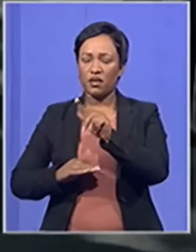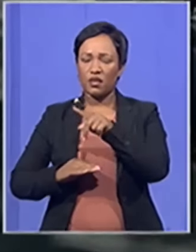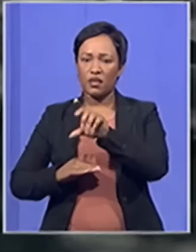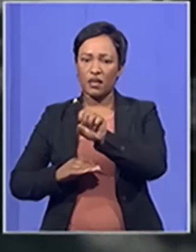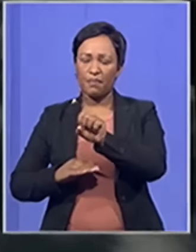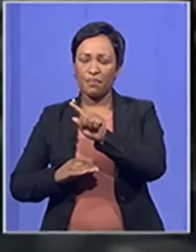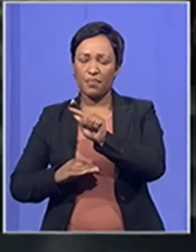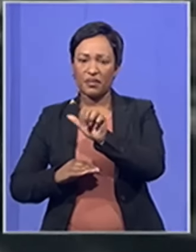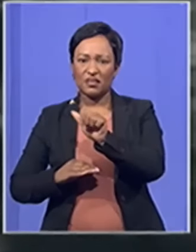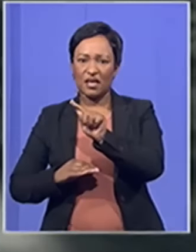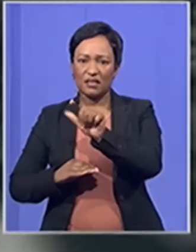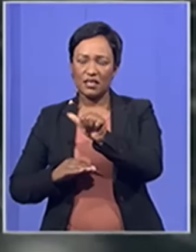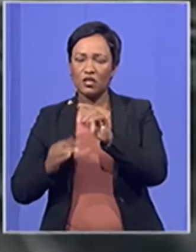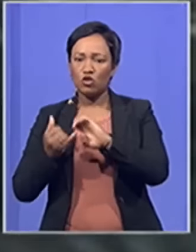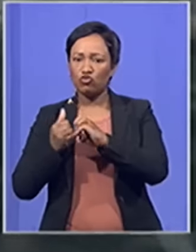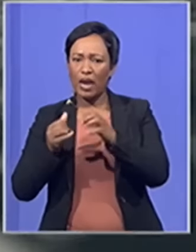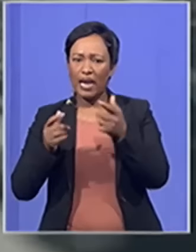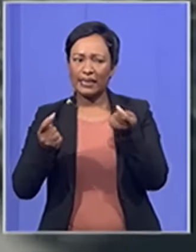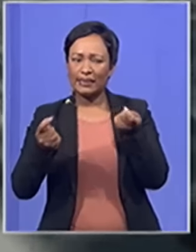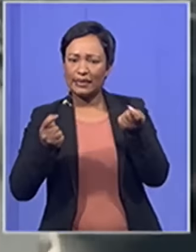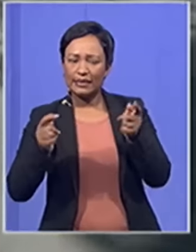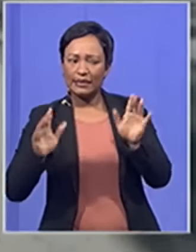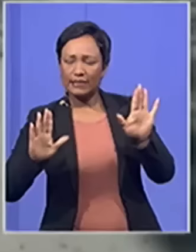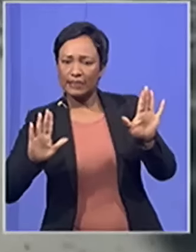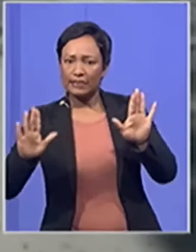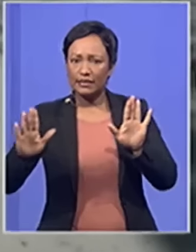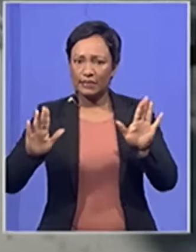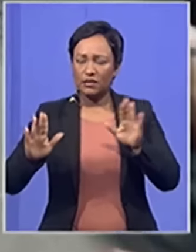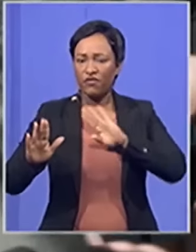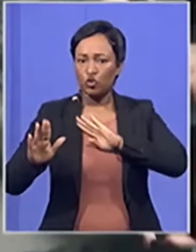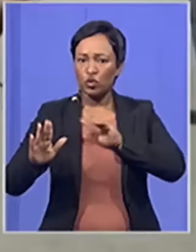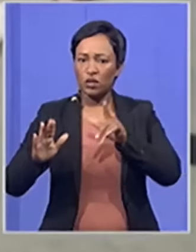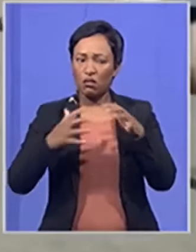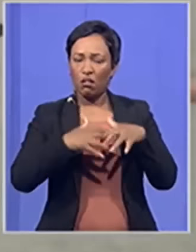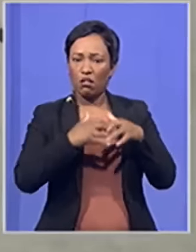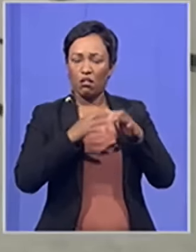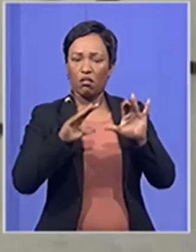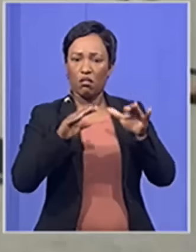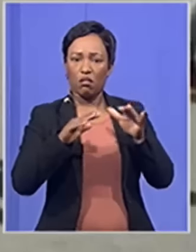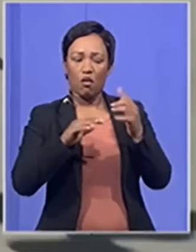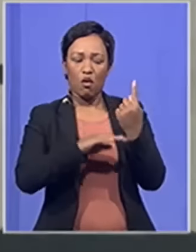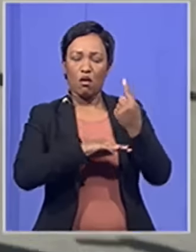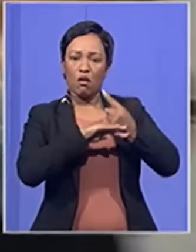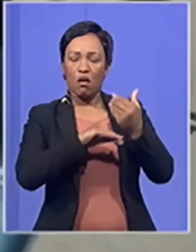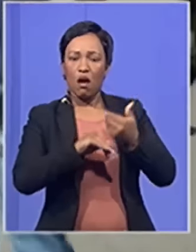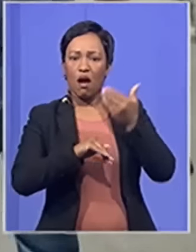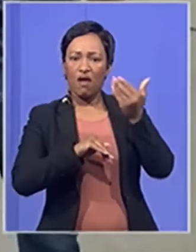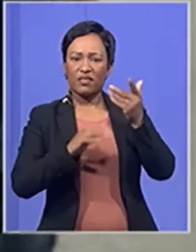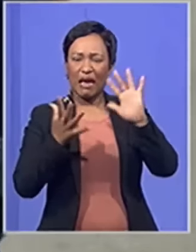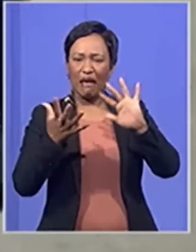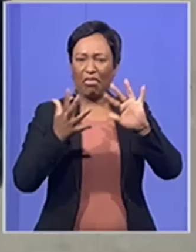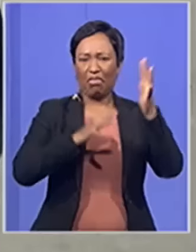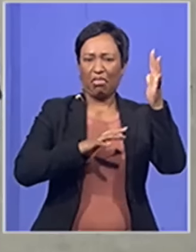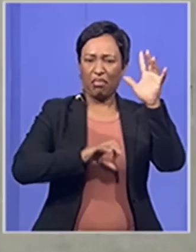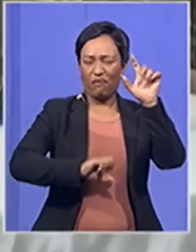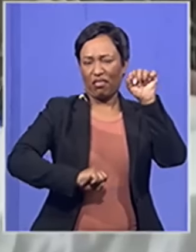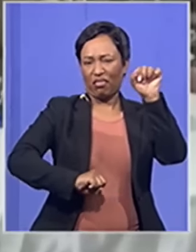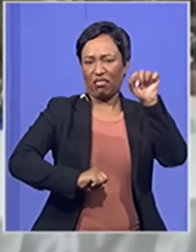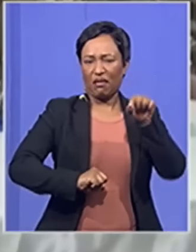e be le hwetša taolo ya semolao go tšwa go mašole a wa itlhamilego a naga letšatši morago ga go thakgogwa a magato a